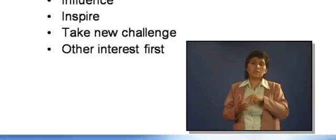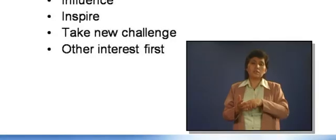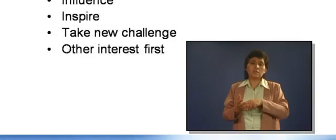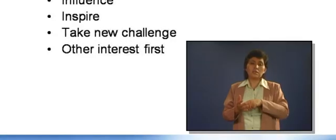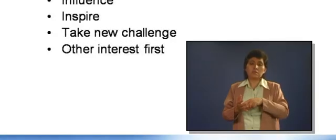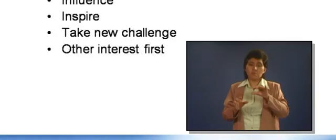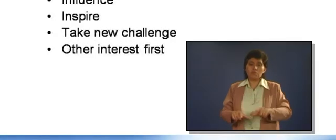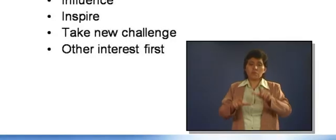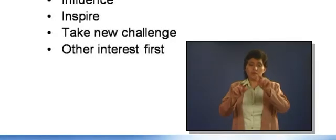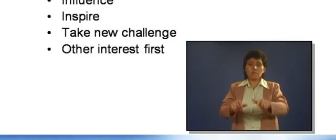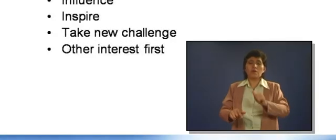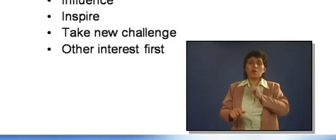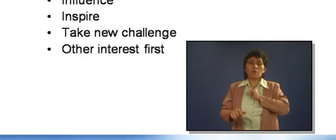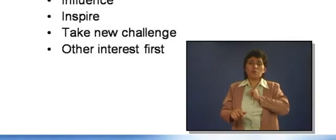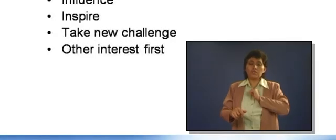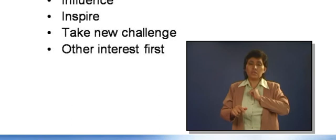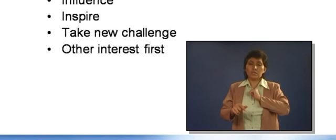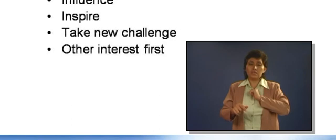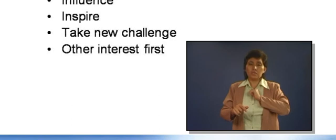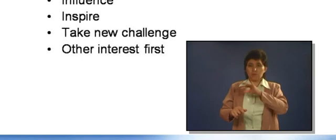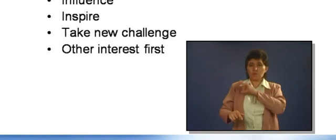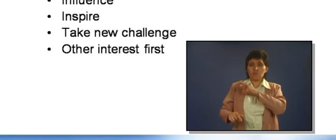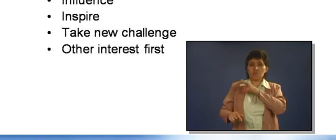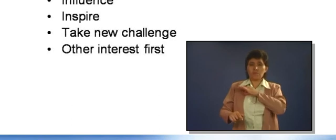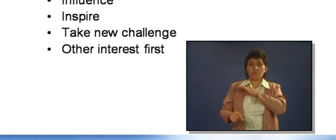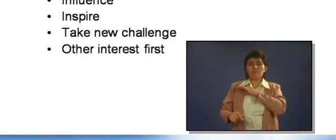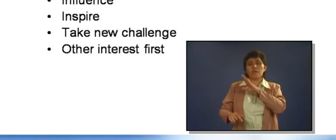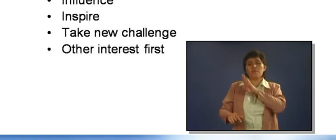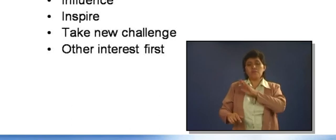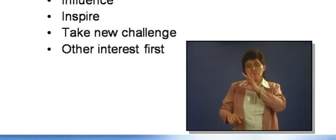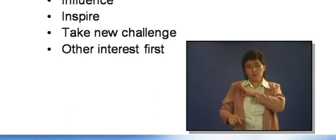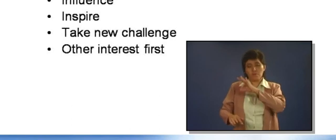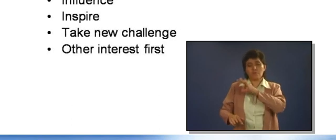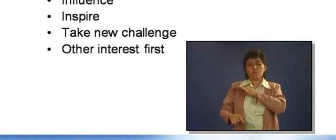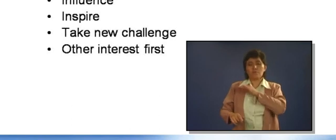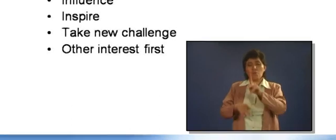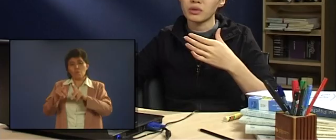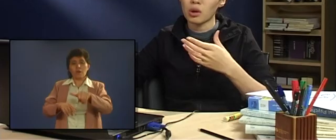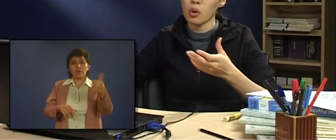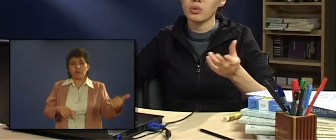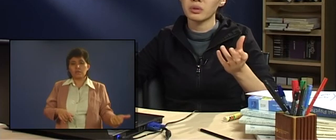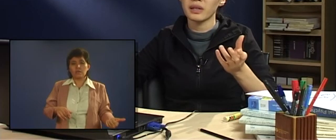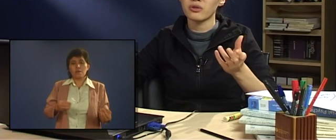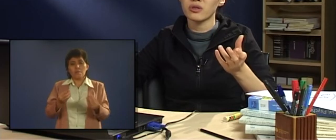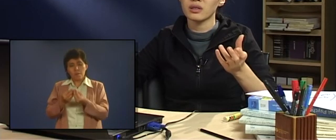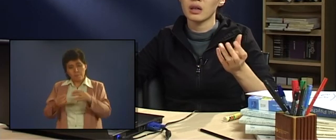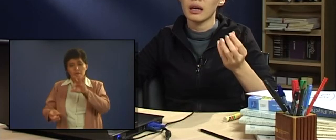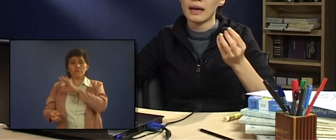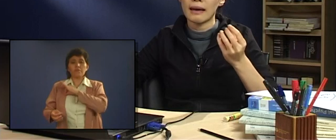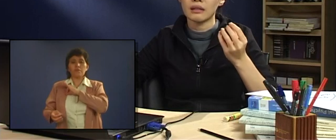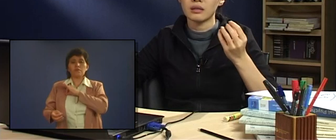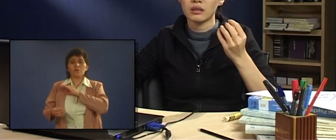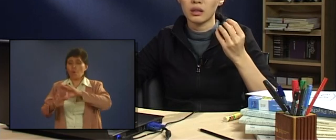in the benefits of other people's interest more so in the benefits of the whole group interest